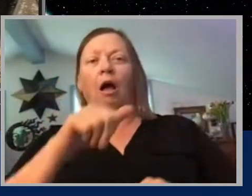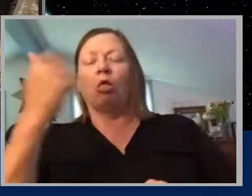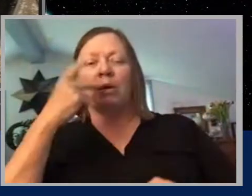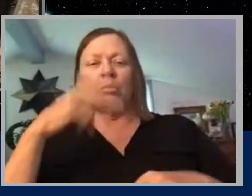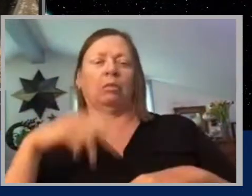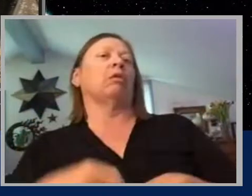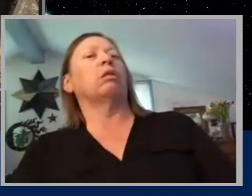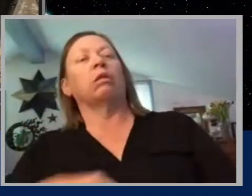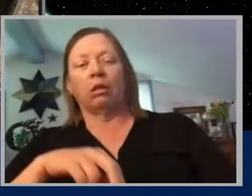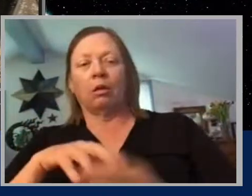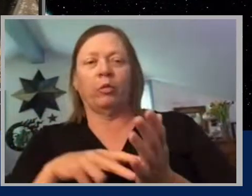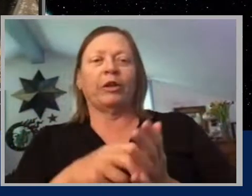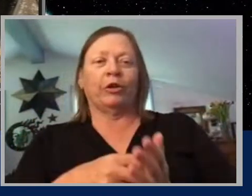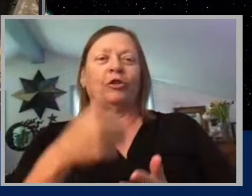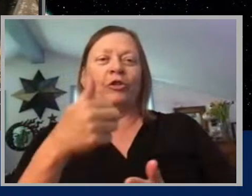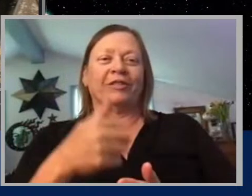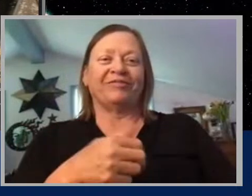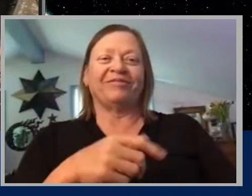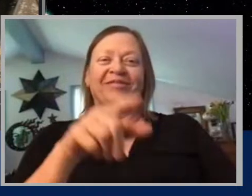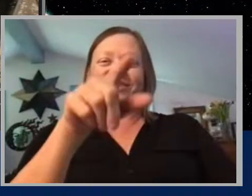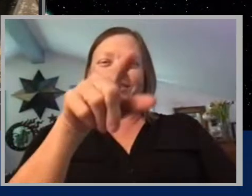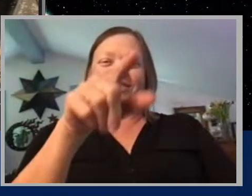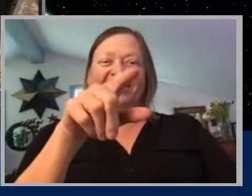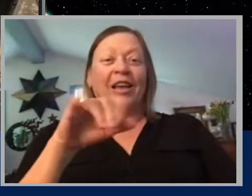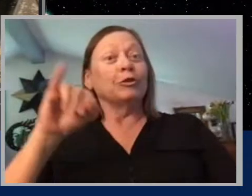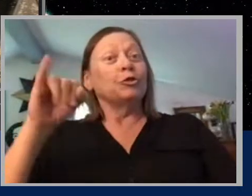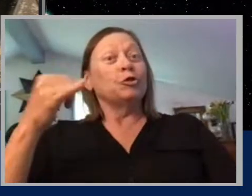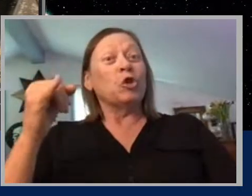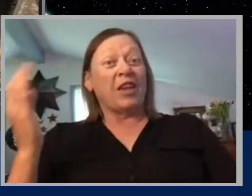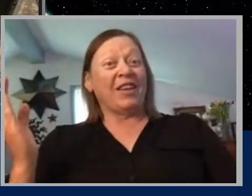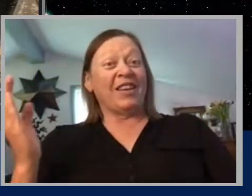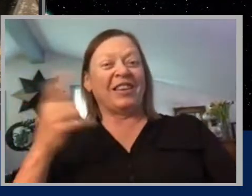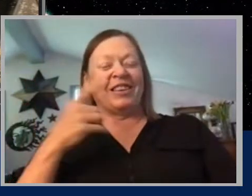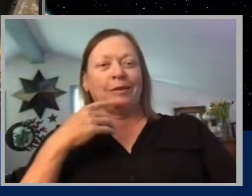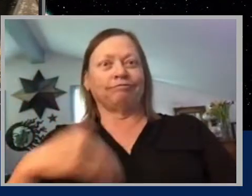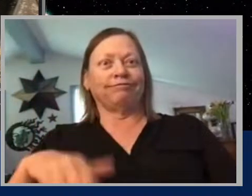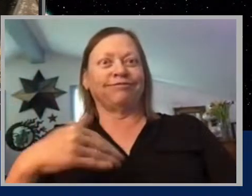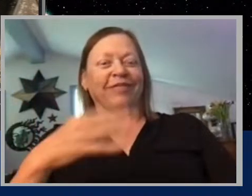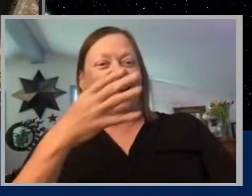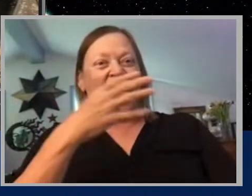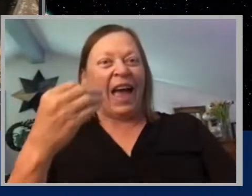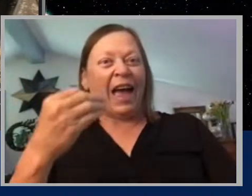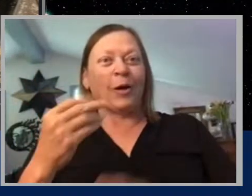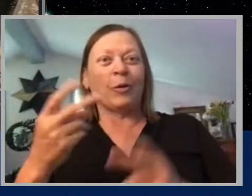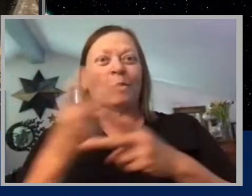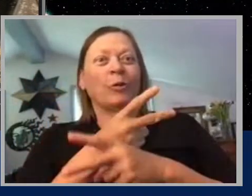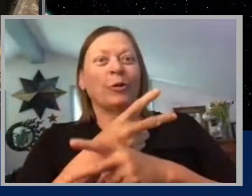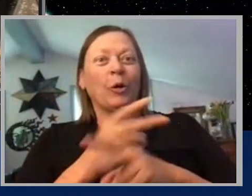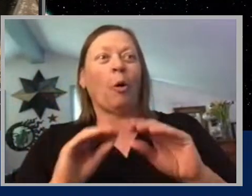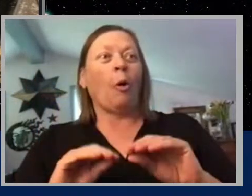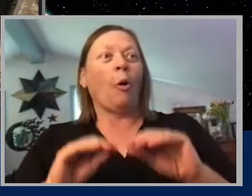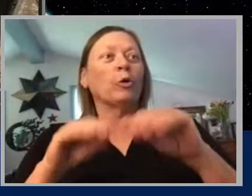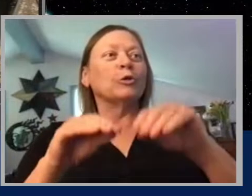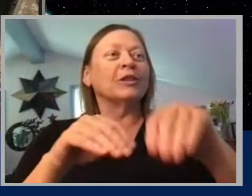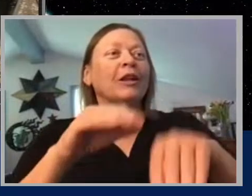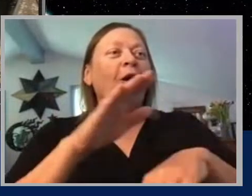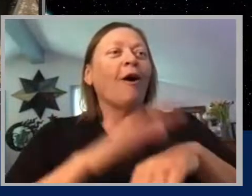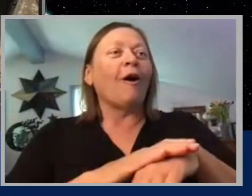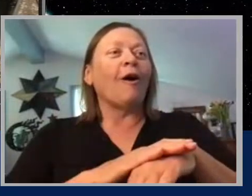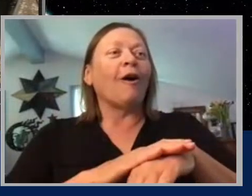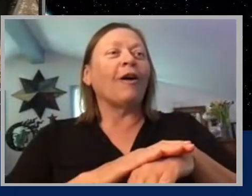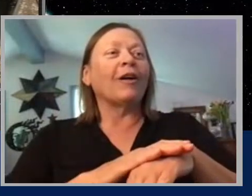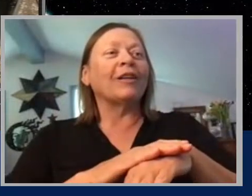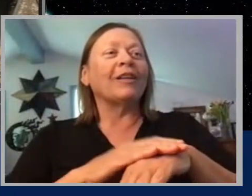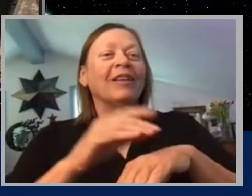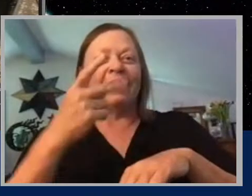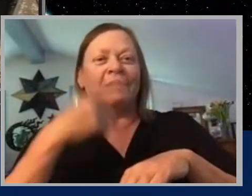well, like out on the ocean. Like when you're in space, not only do you not have gravity, but you're hopefully capsule shouldn't be rocking in the waves, right? That